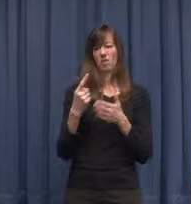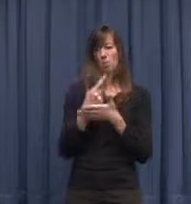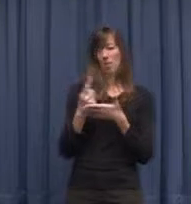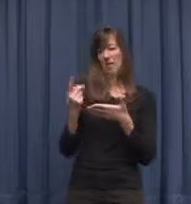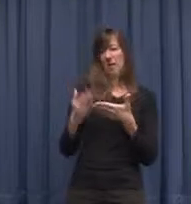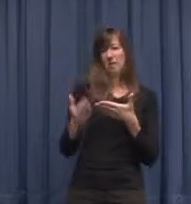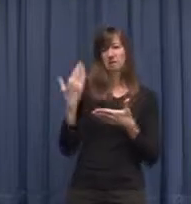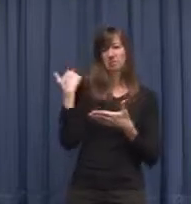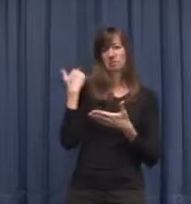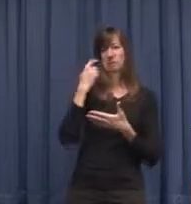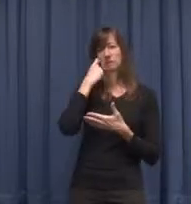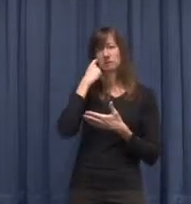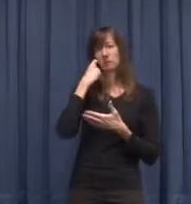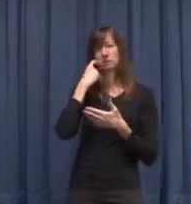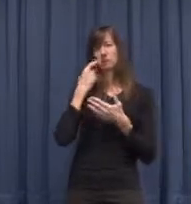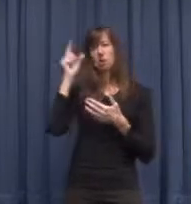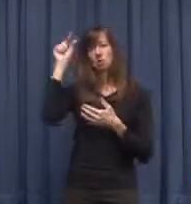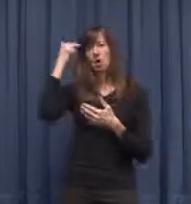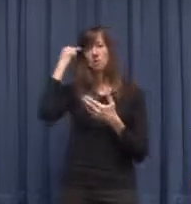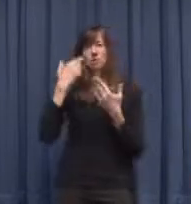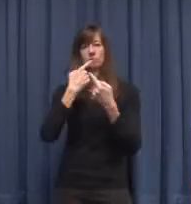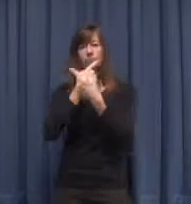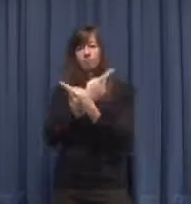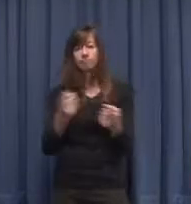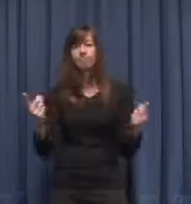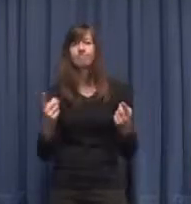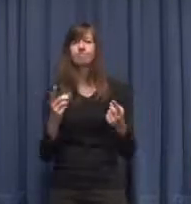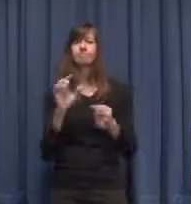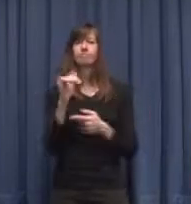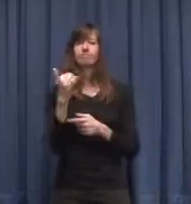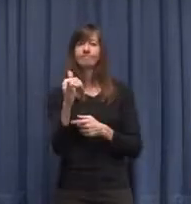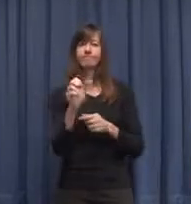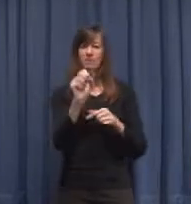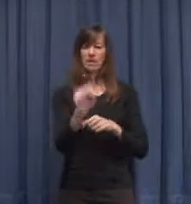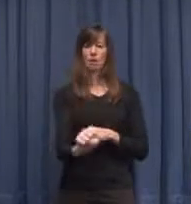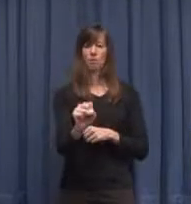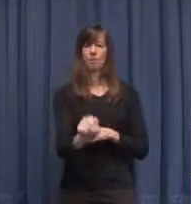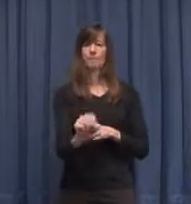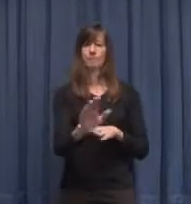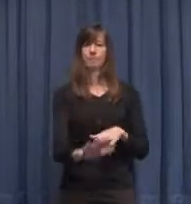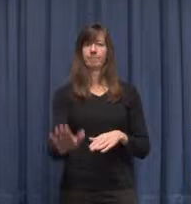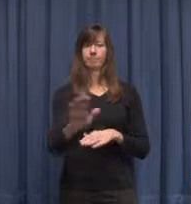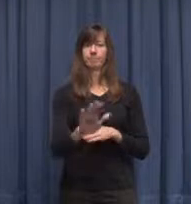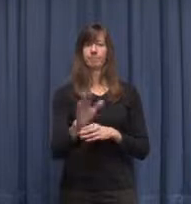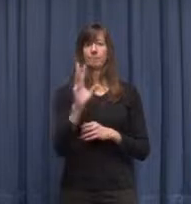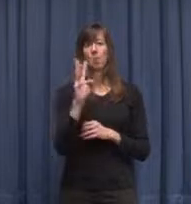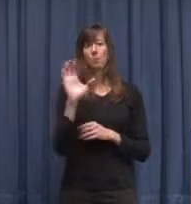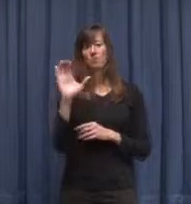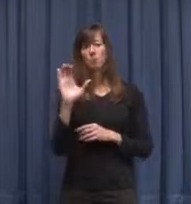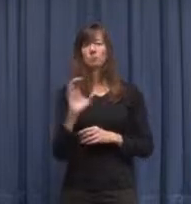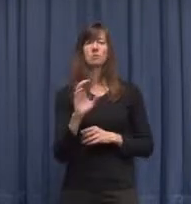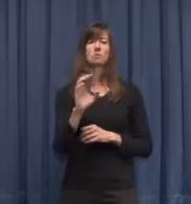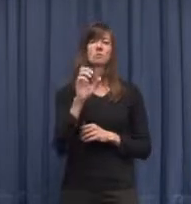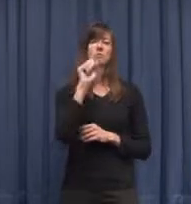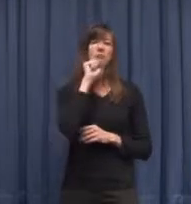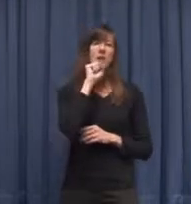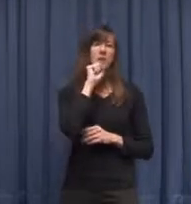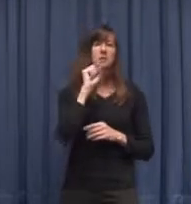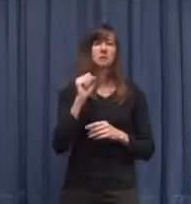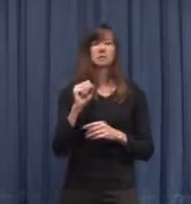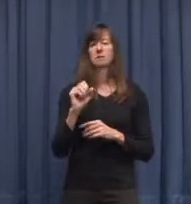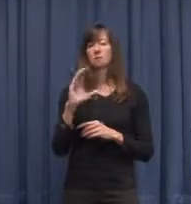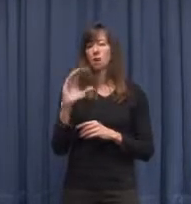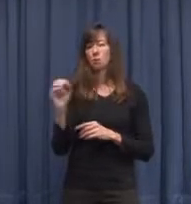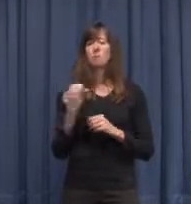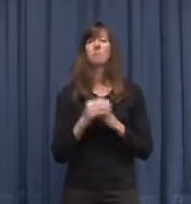Orange County to our south. And what that basically means is There are restrictions on a few different things in terms